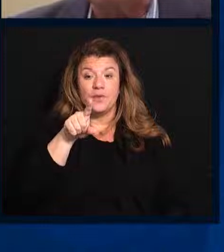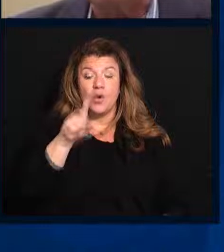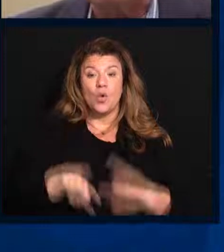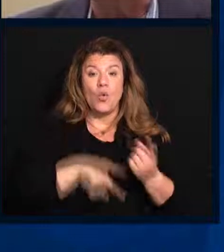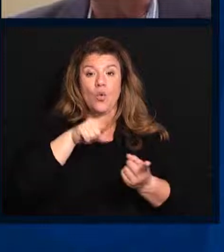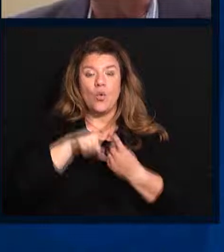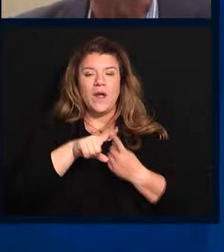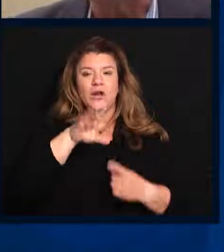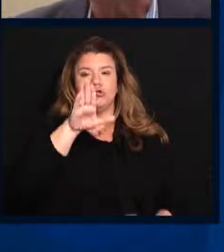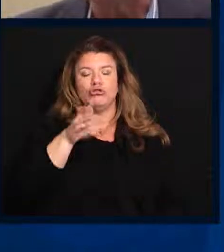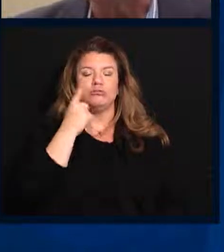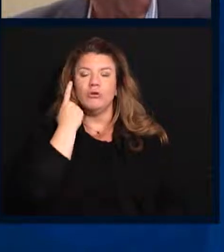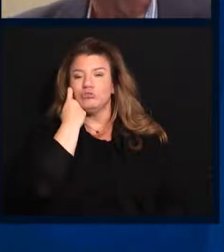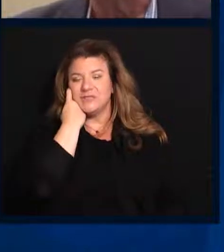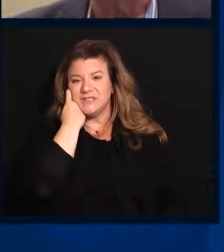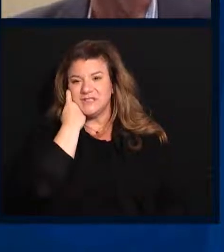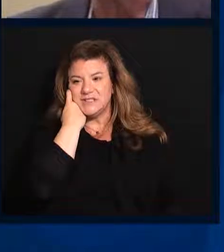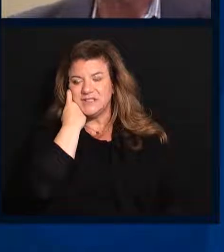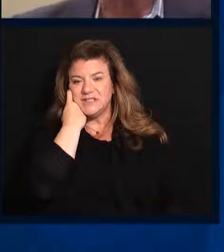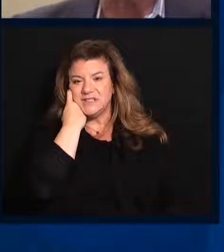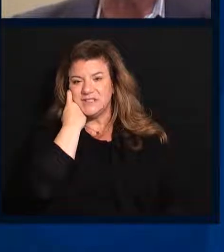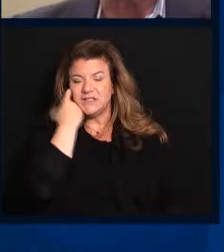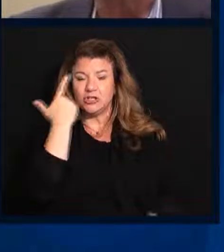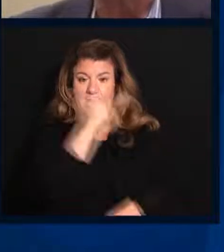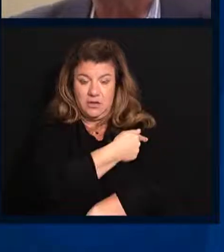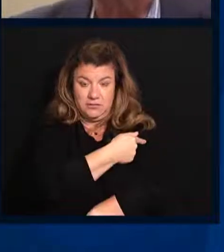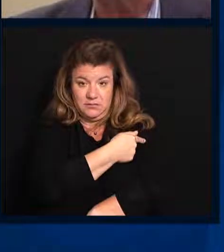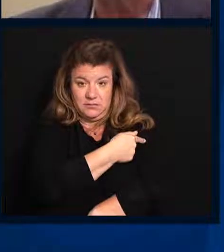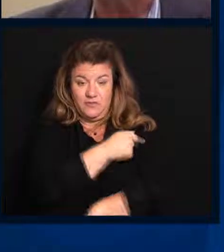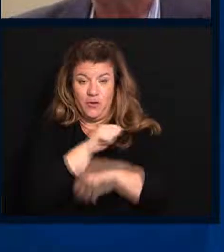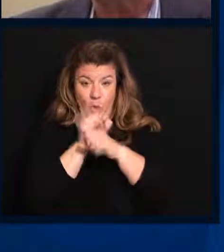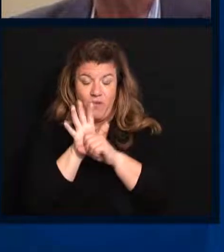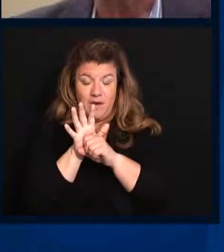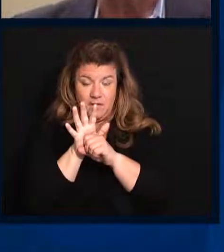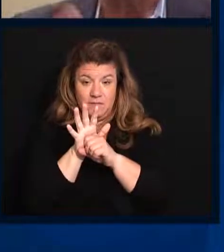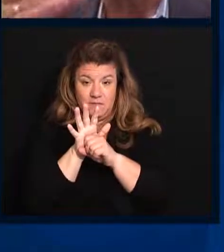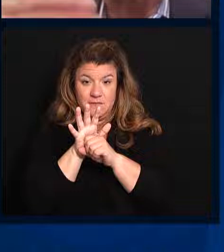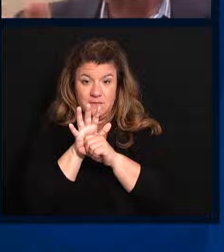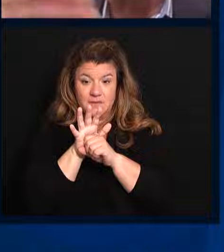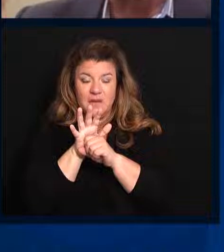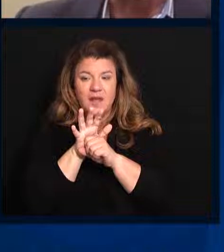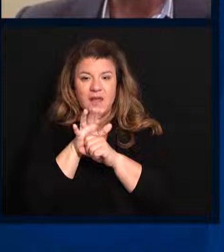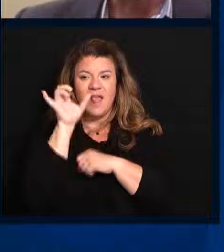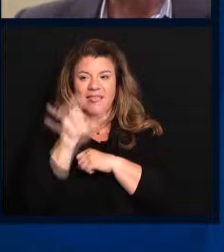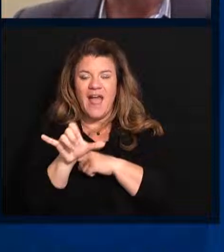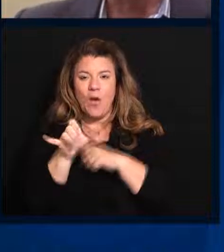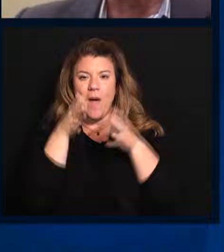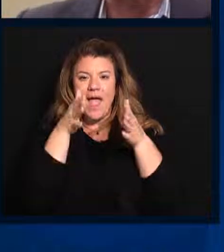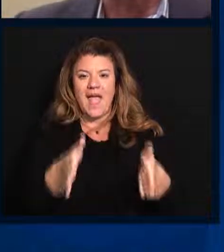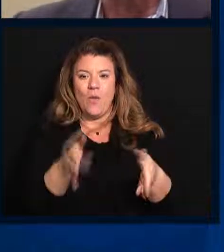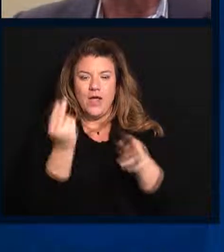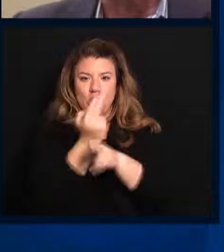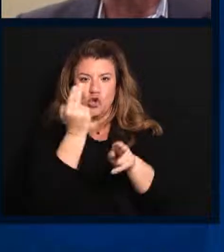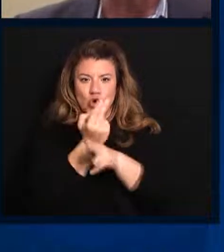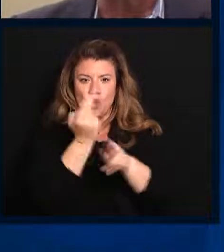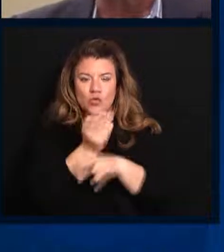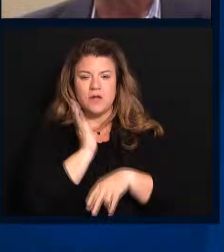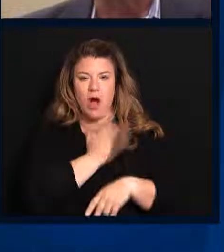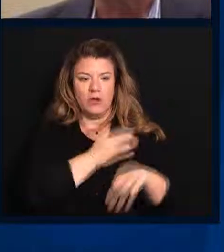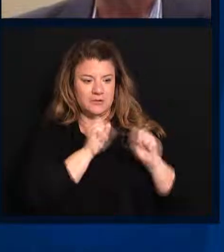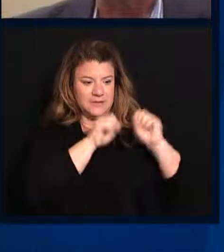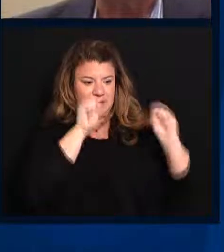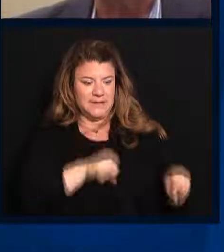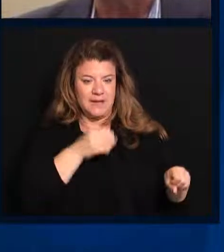you had your most recent COVID-19 shot so that we can then use the calculator to give you